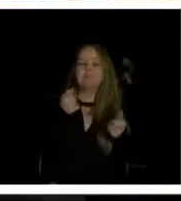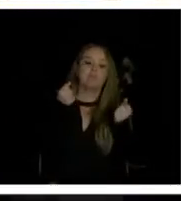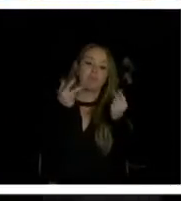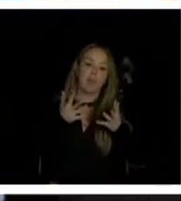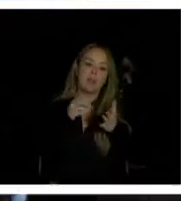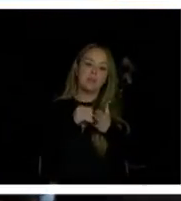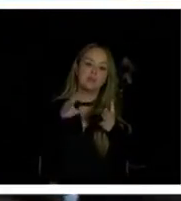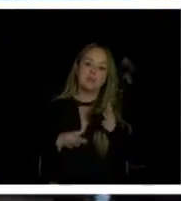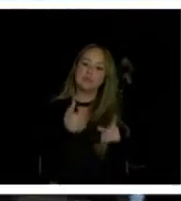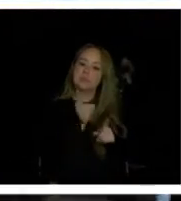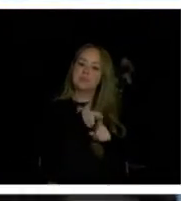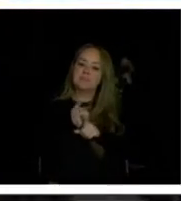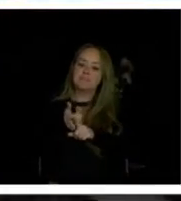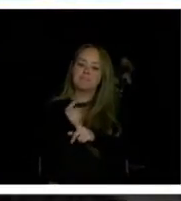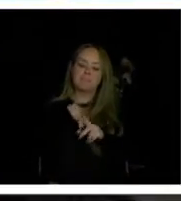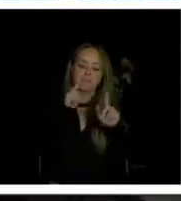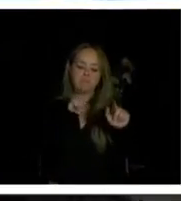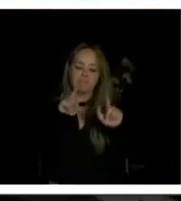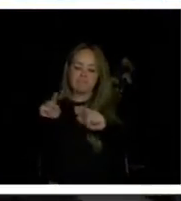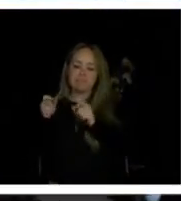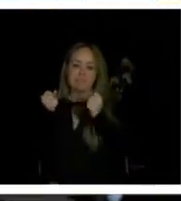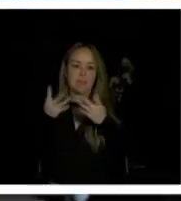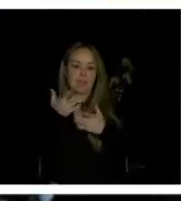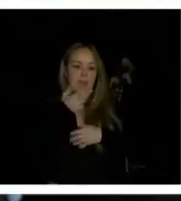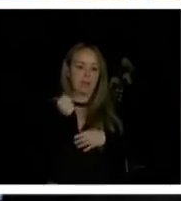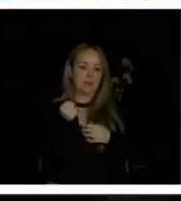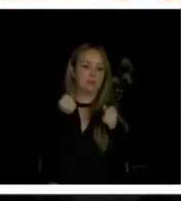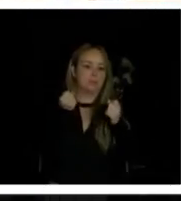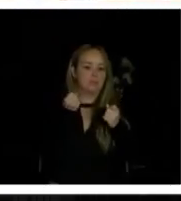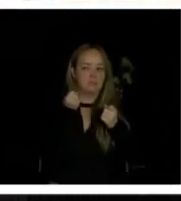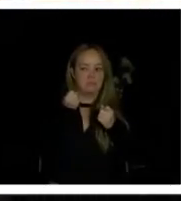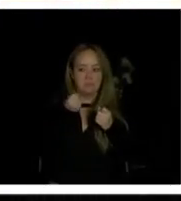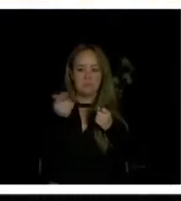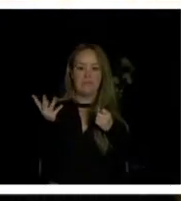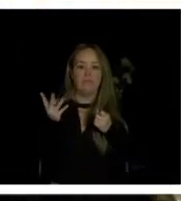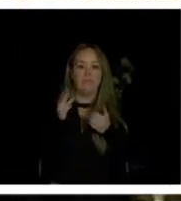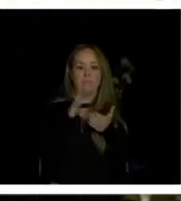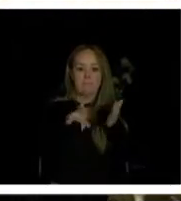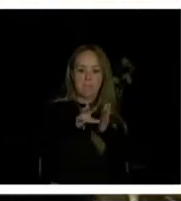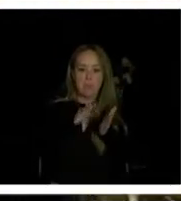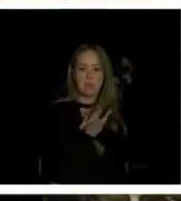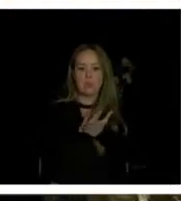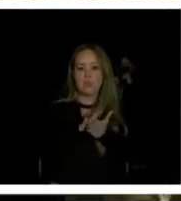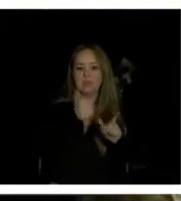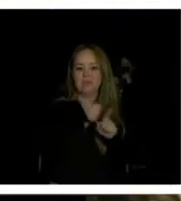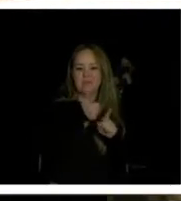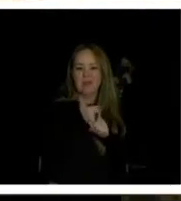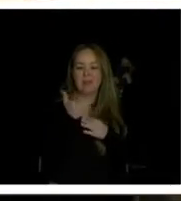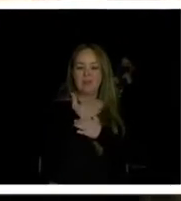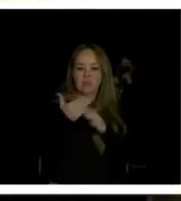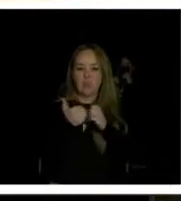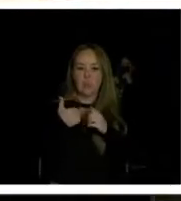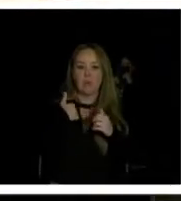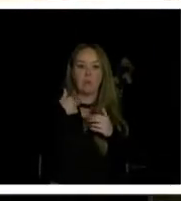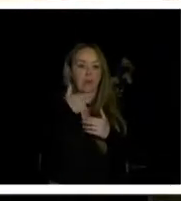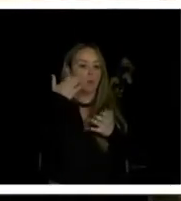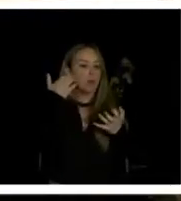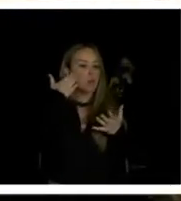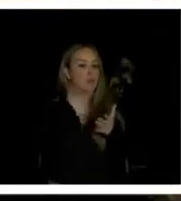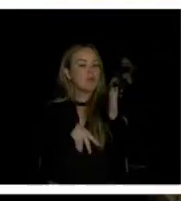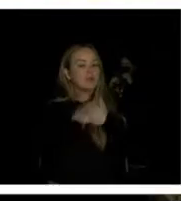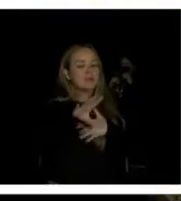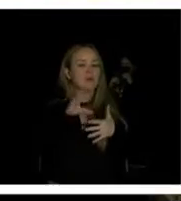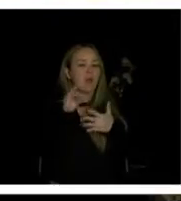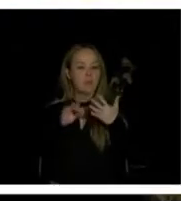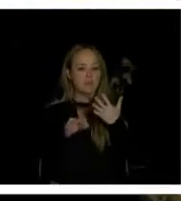of students, as I've gone to several high schools and several middle schools, that really share with me that they want to know what their options